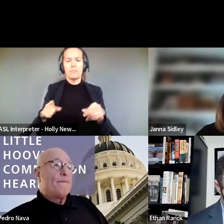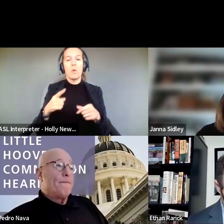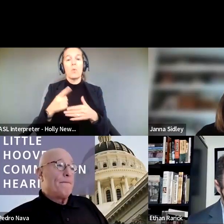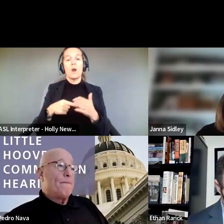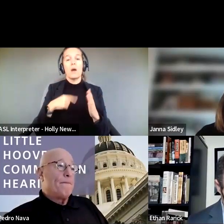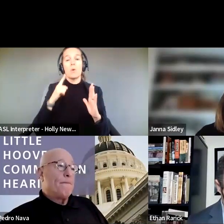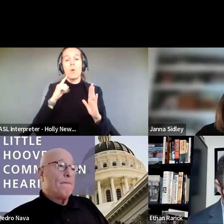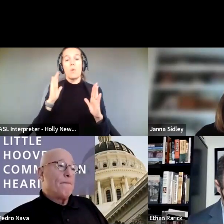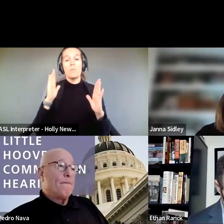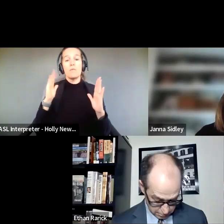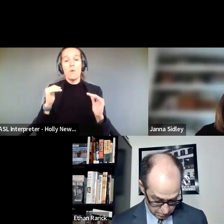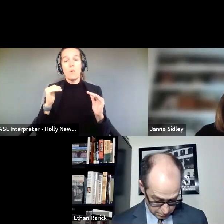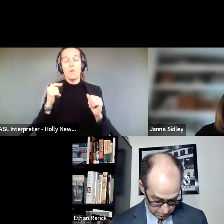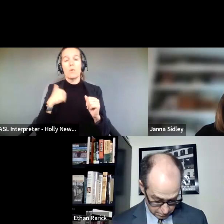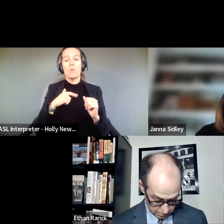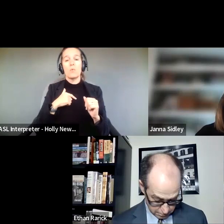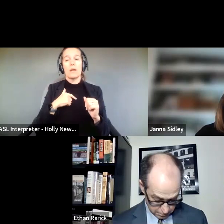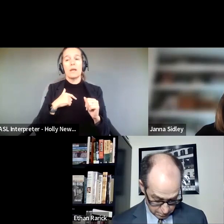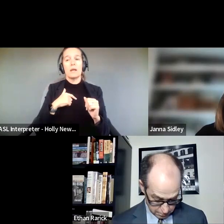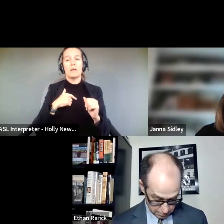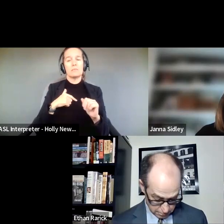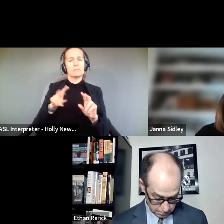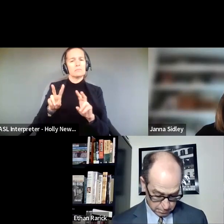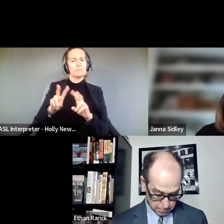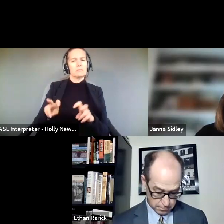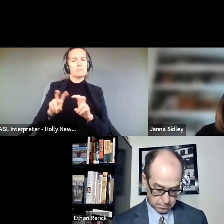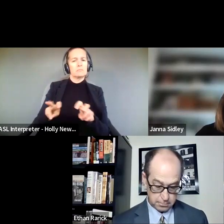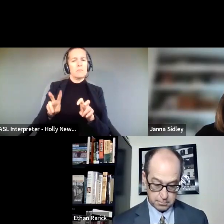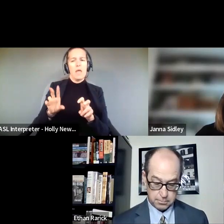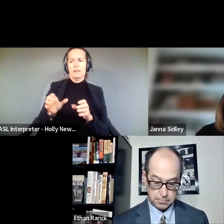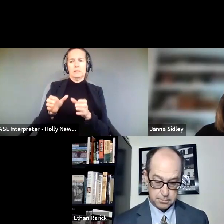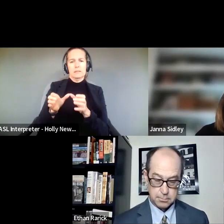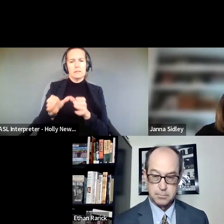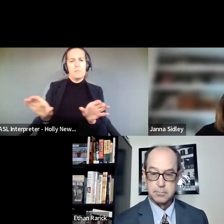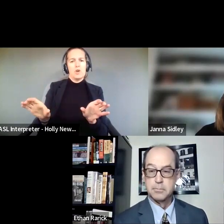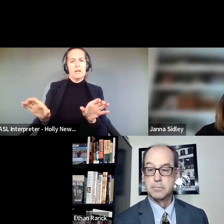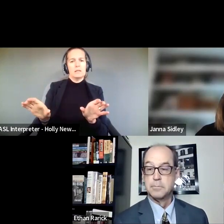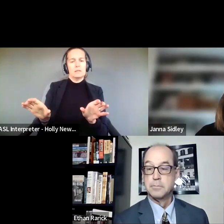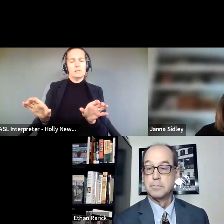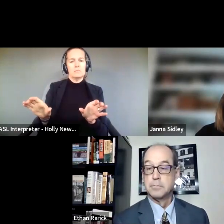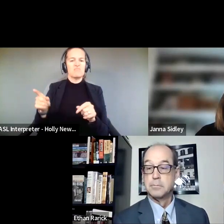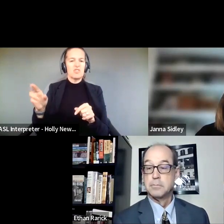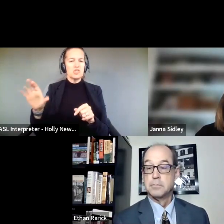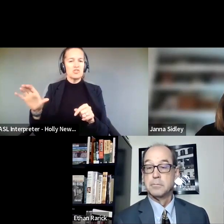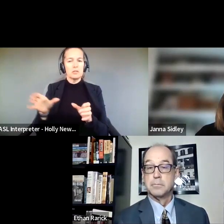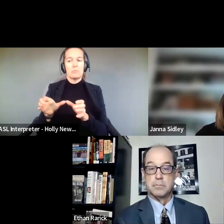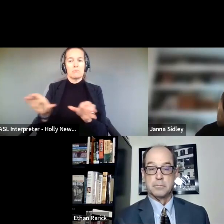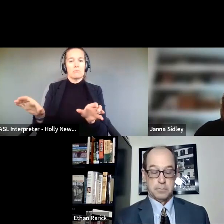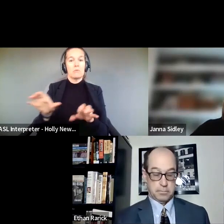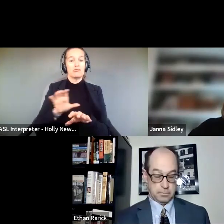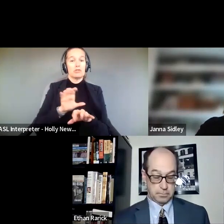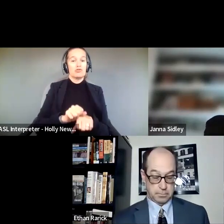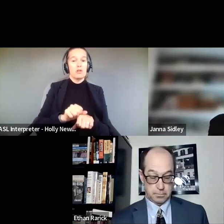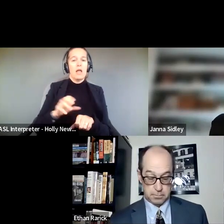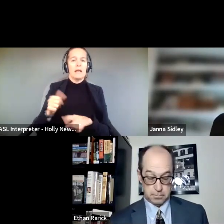we look at this and separate out at the regional centers, traditional and